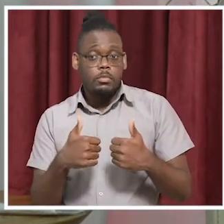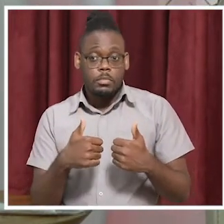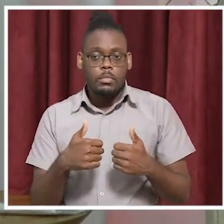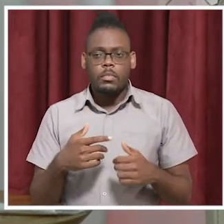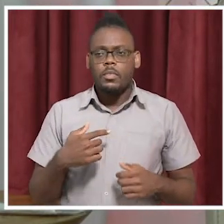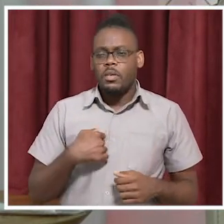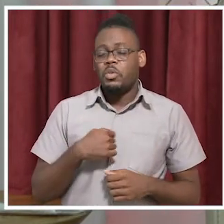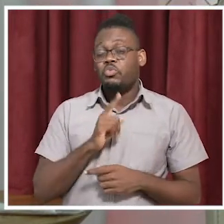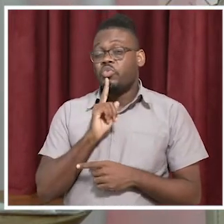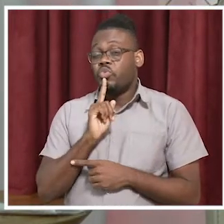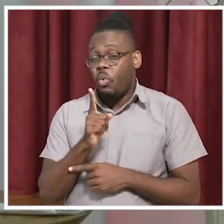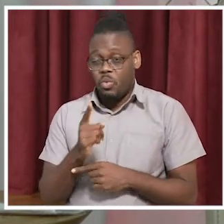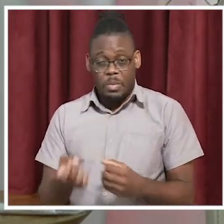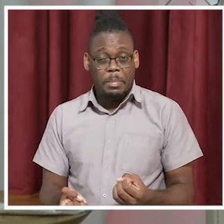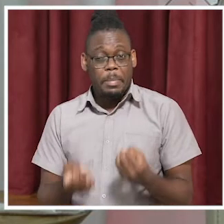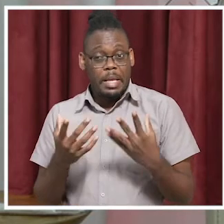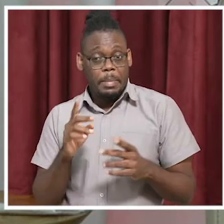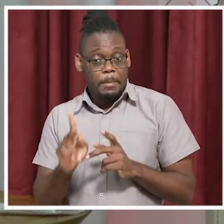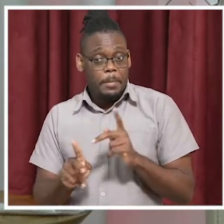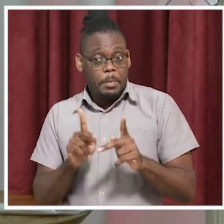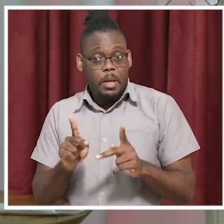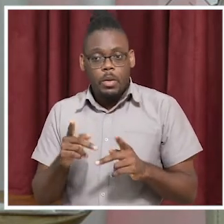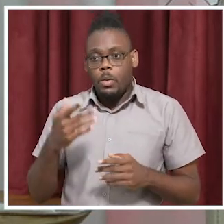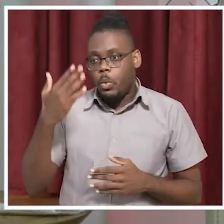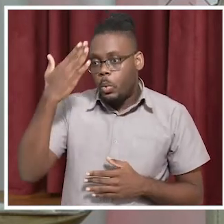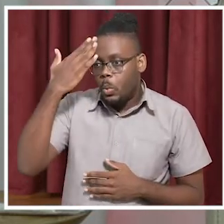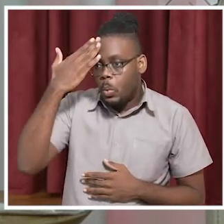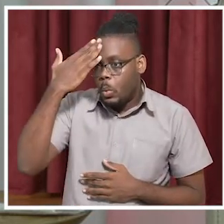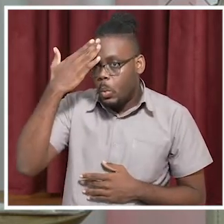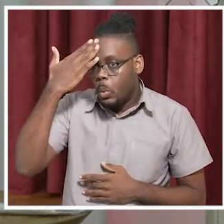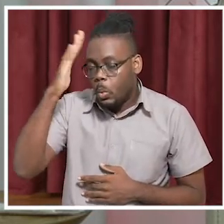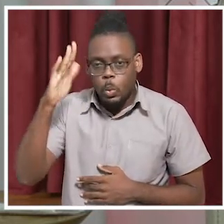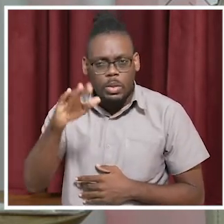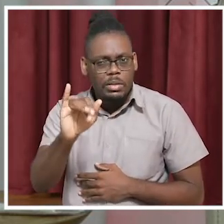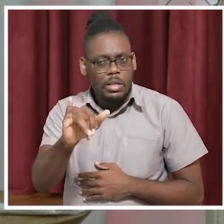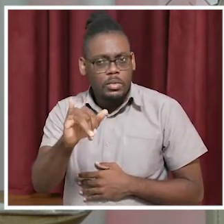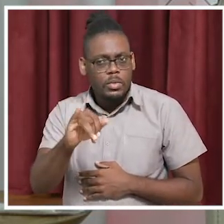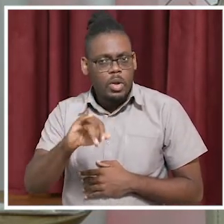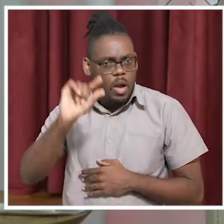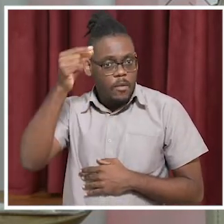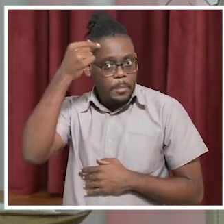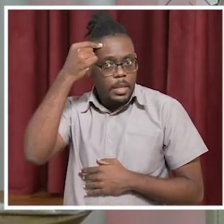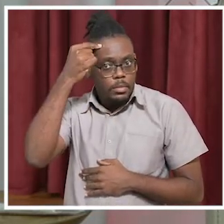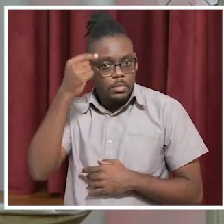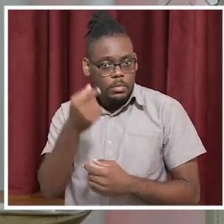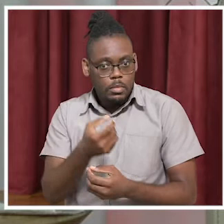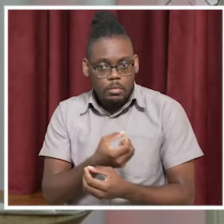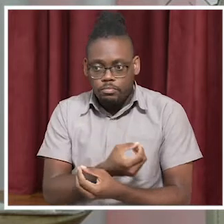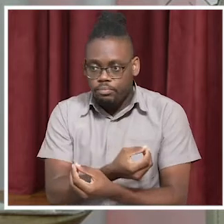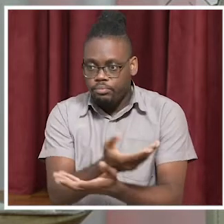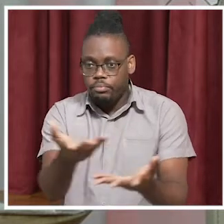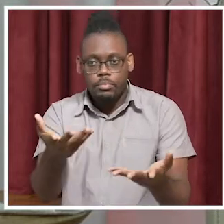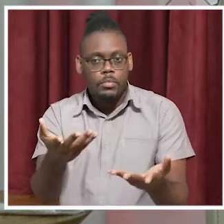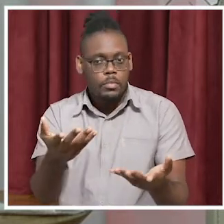citizens had no idea that these opportunities are available for them. So let's get to the specifics of how to contact. The pandemic